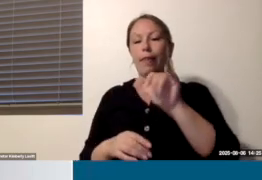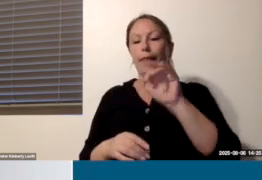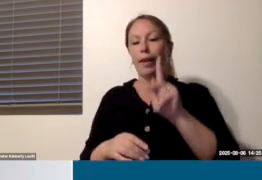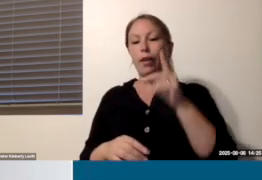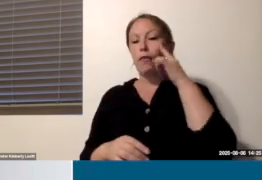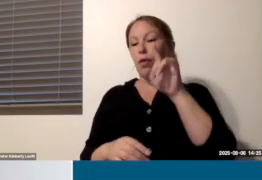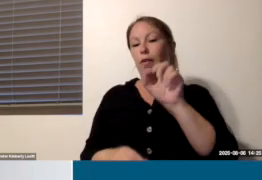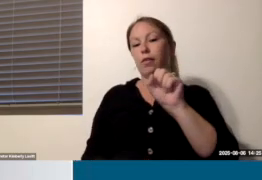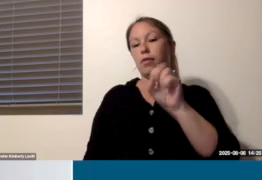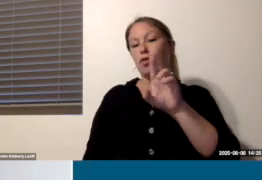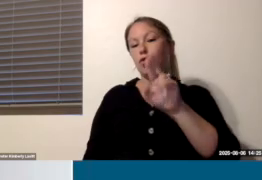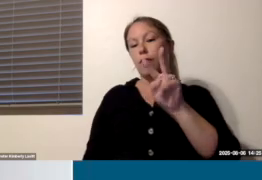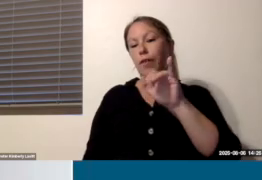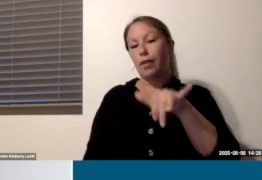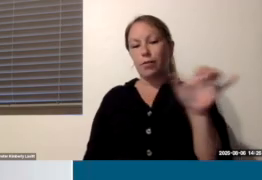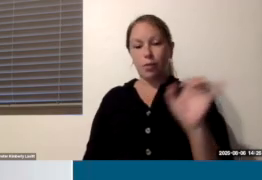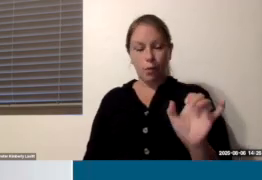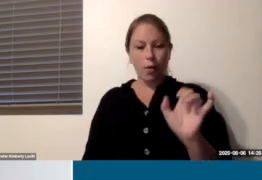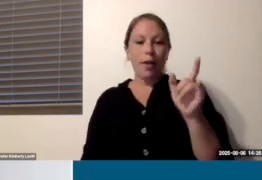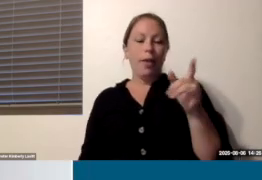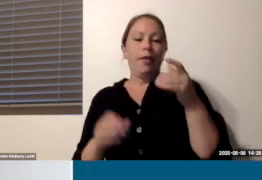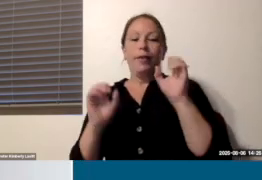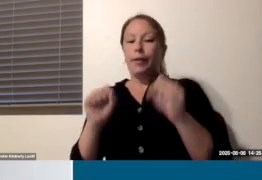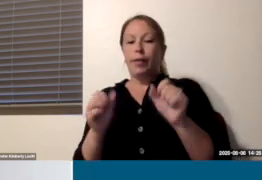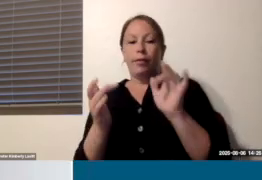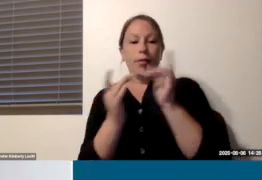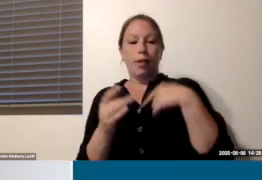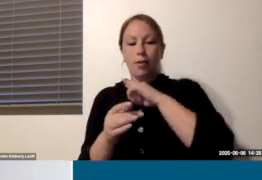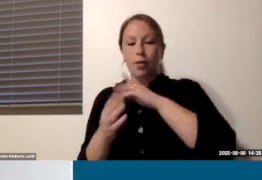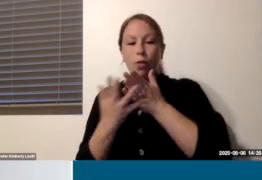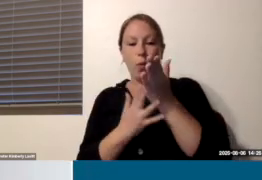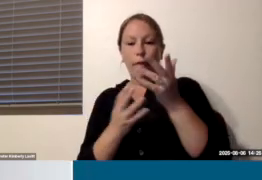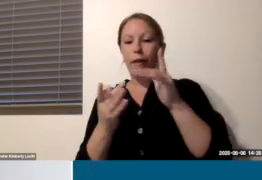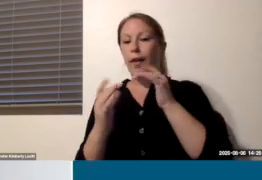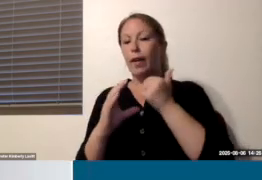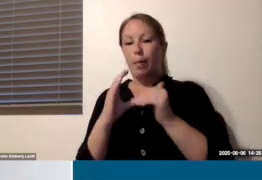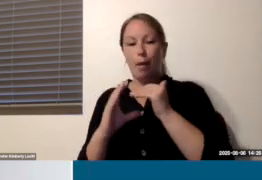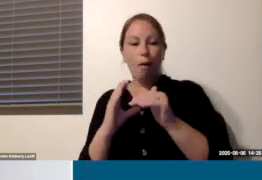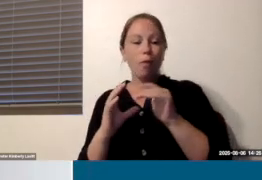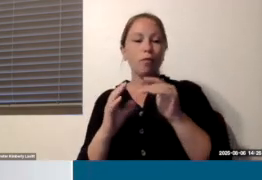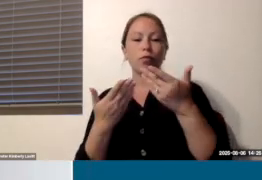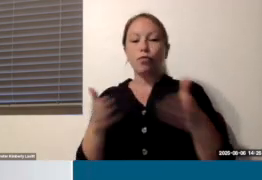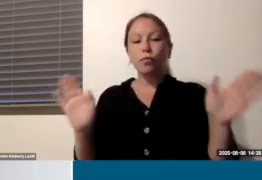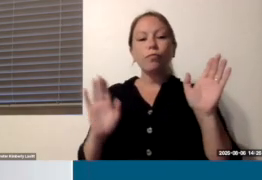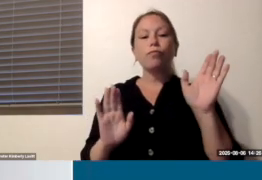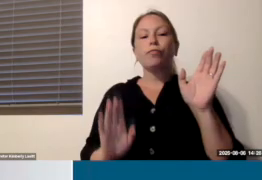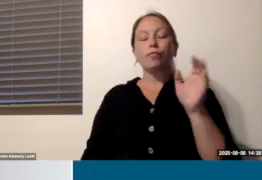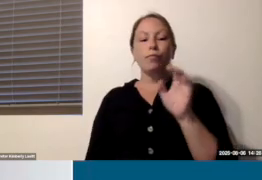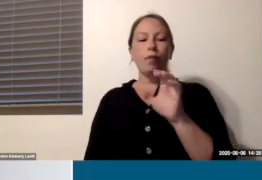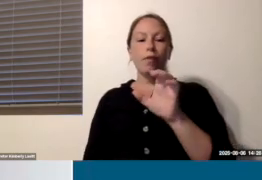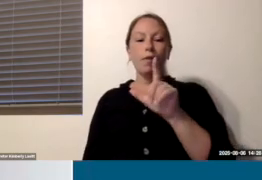survey. You can reach us at any of these email addresses and our general email box, clean transportation incentives